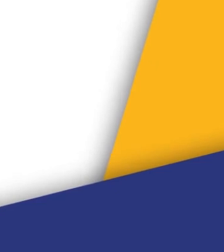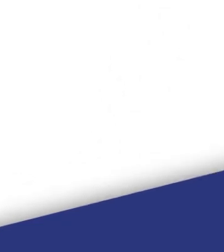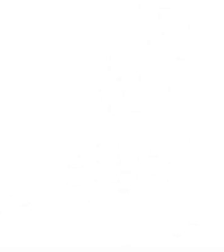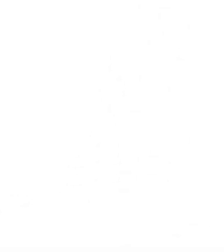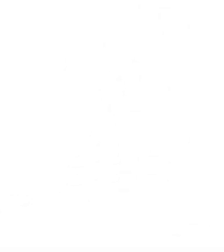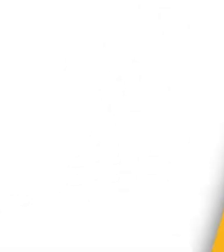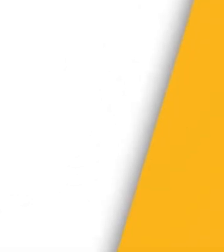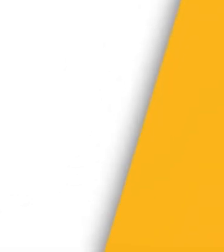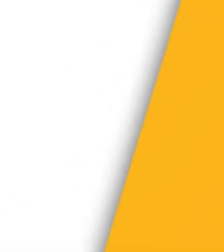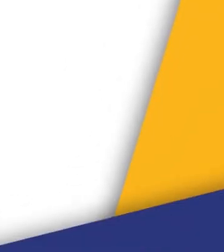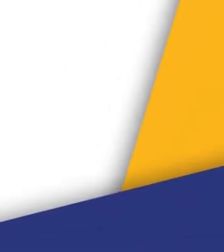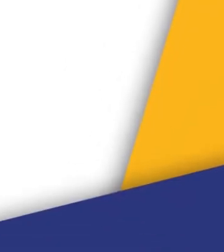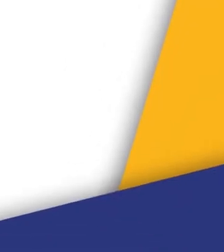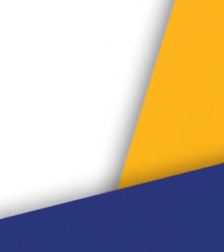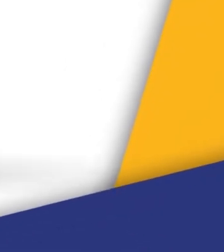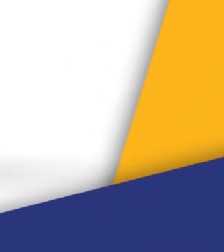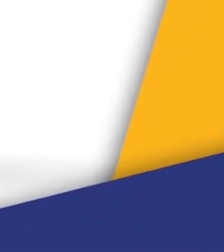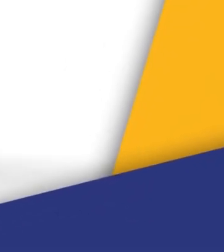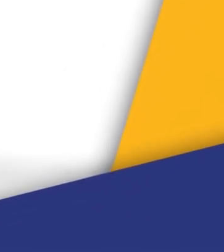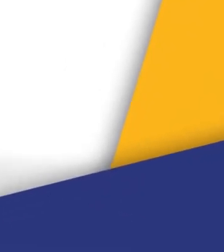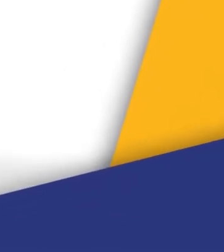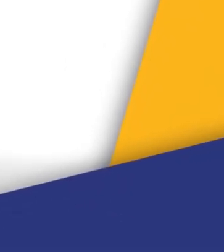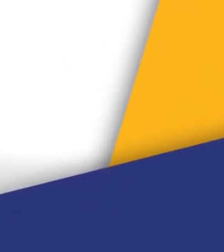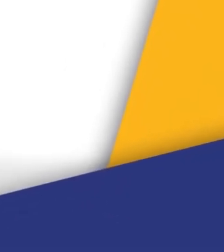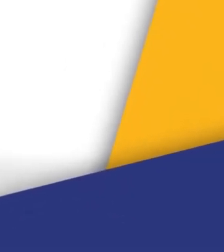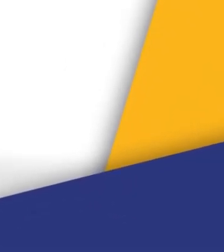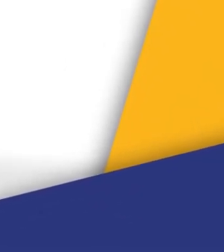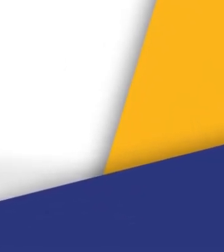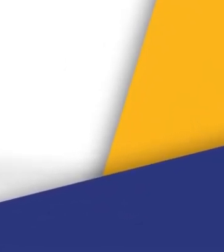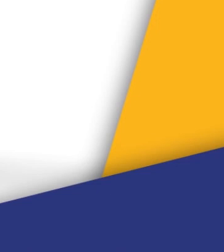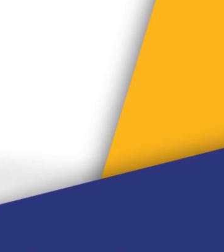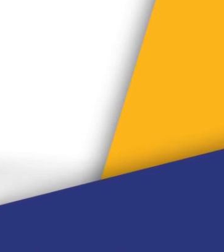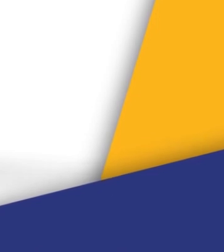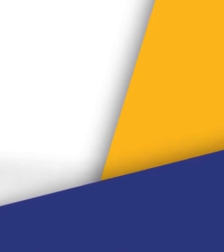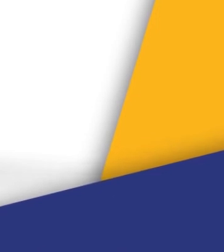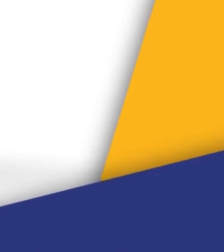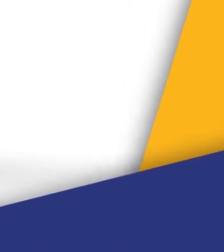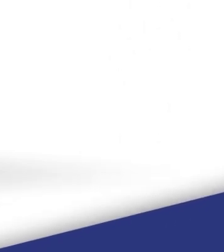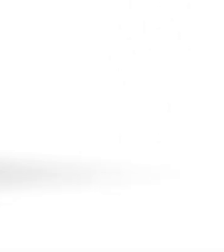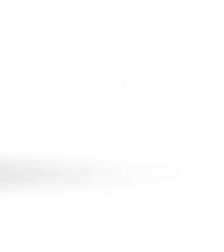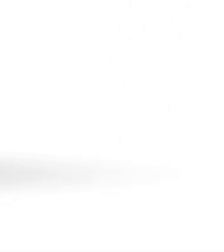NECT, ETDP SETA, SABC, MultiChoice,